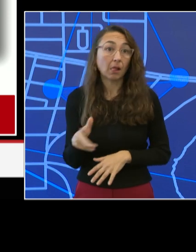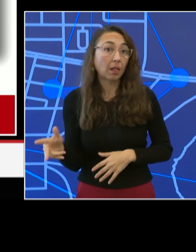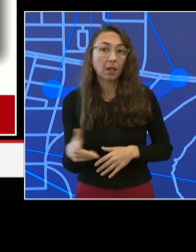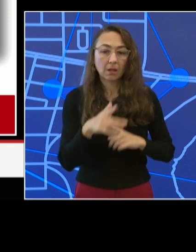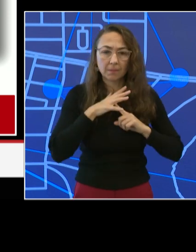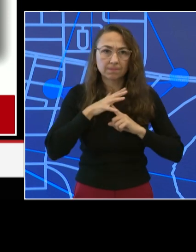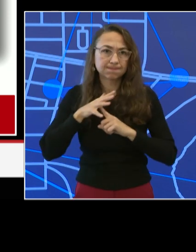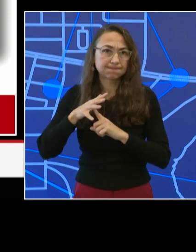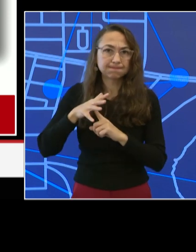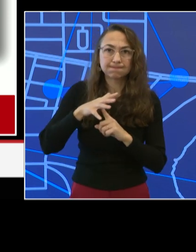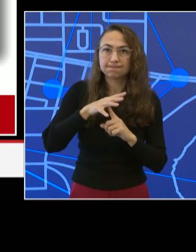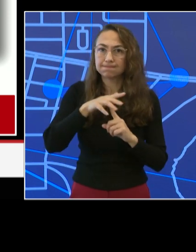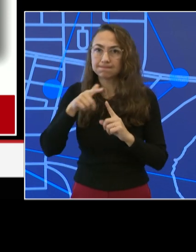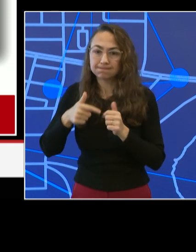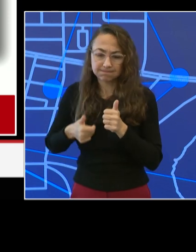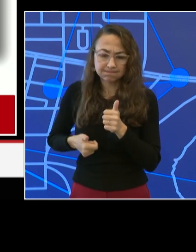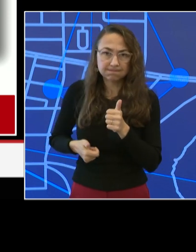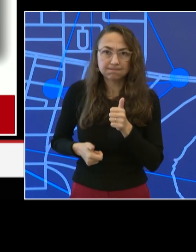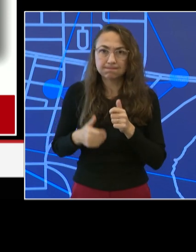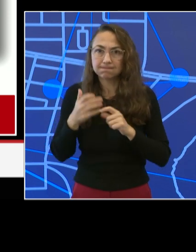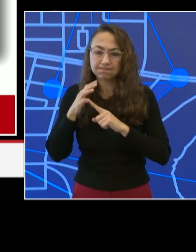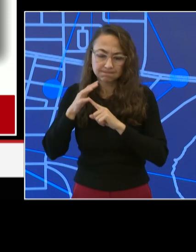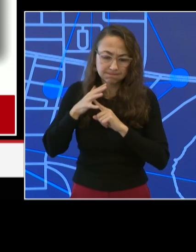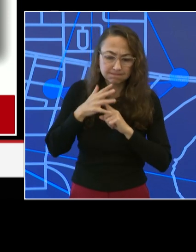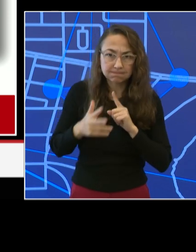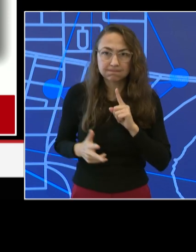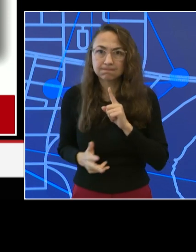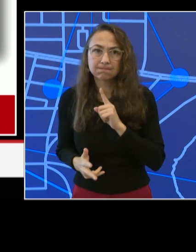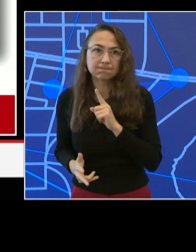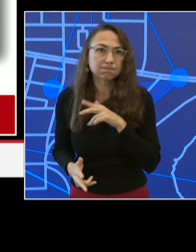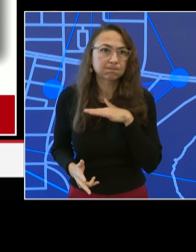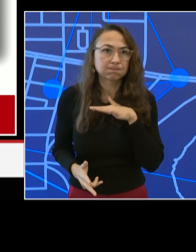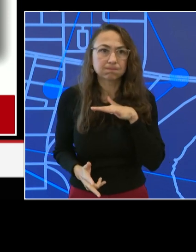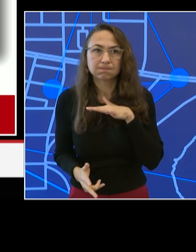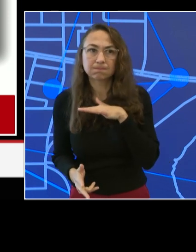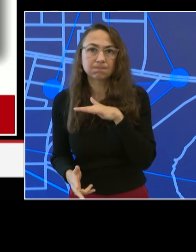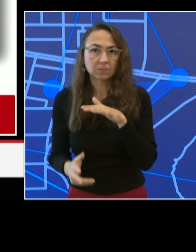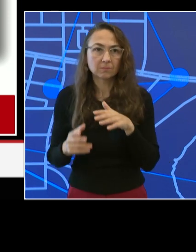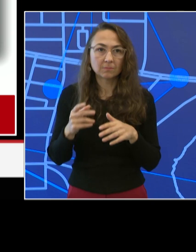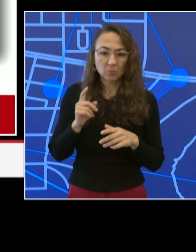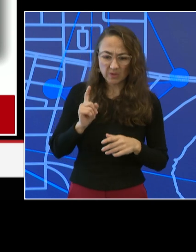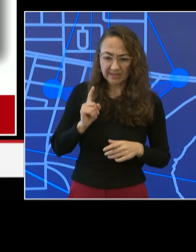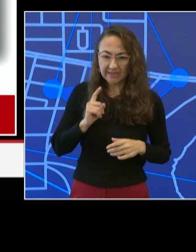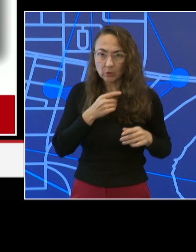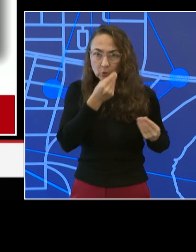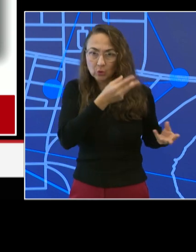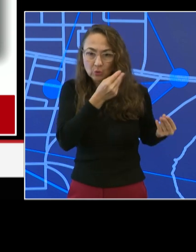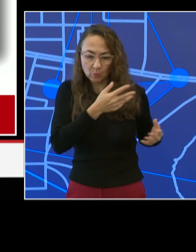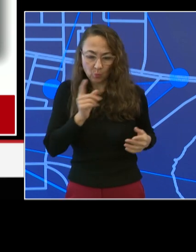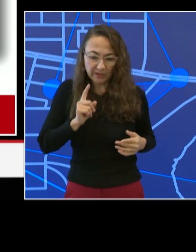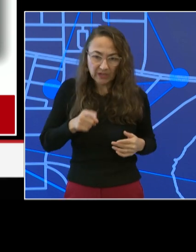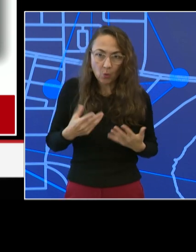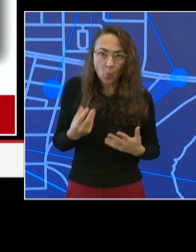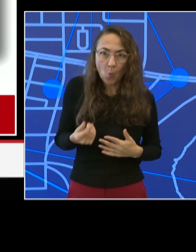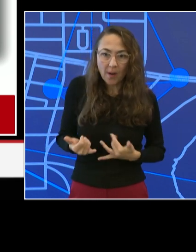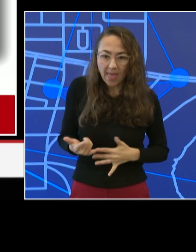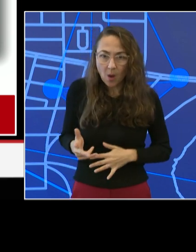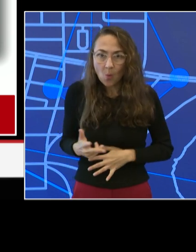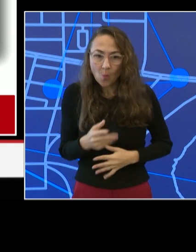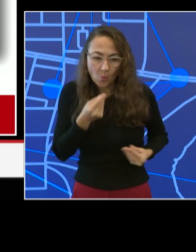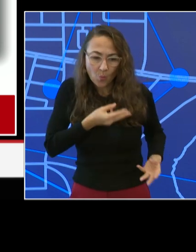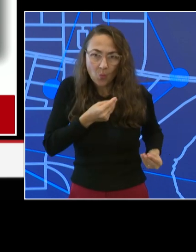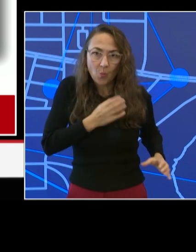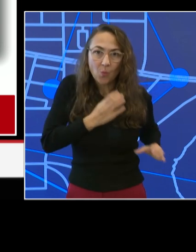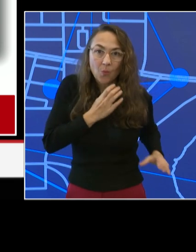the vehicle and gave officers an on-the-ground, moment-by-moment update of the vehicle's location. Once the vehicle came to a stop,